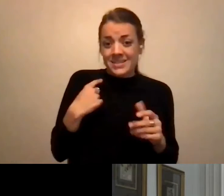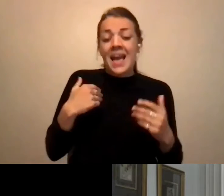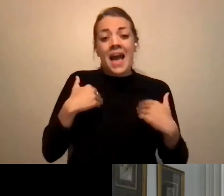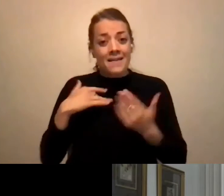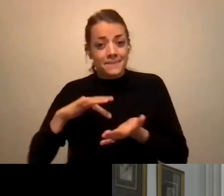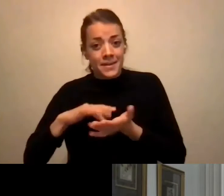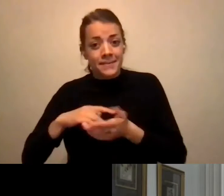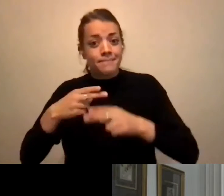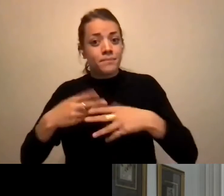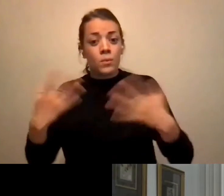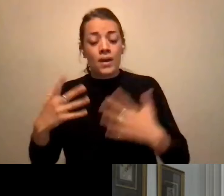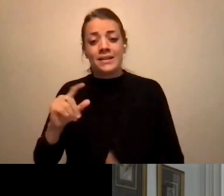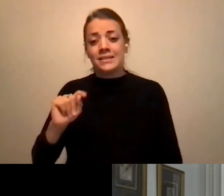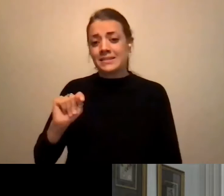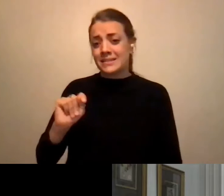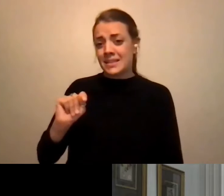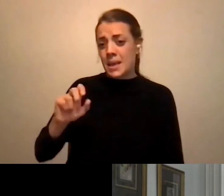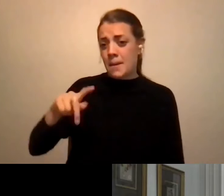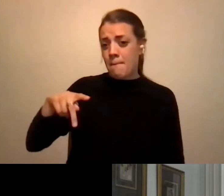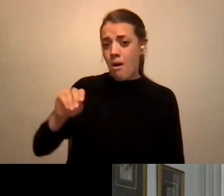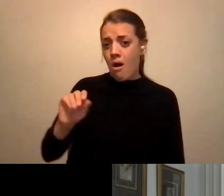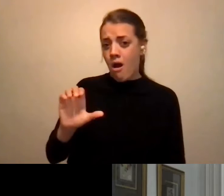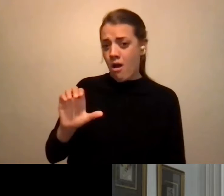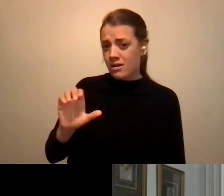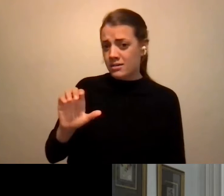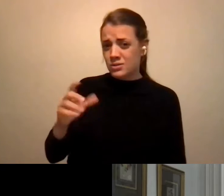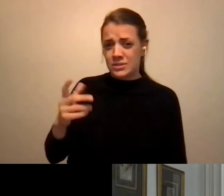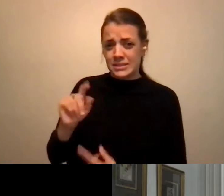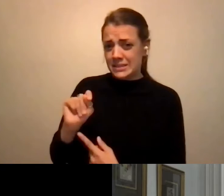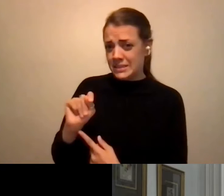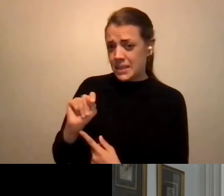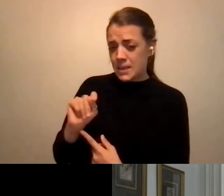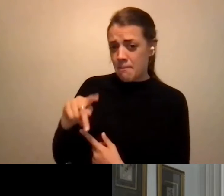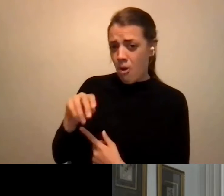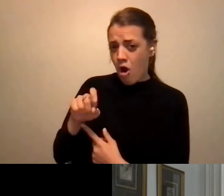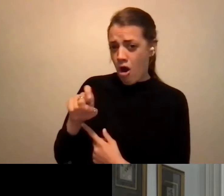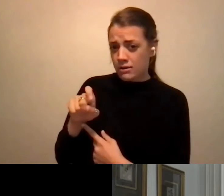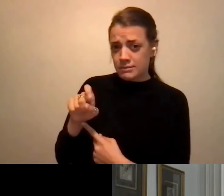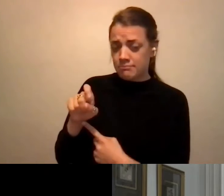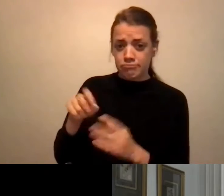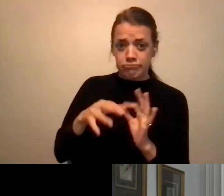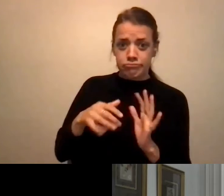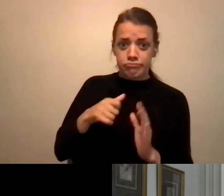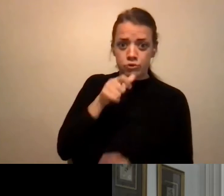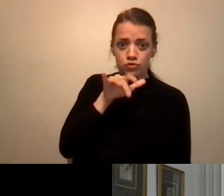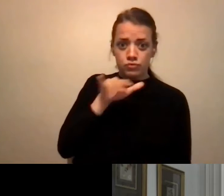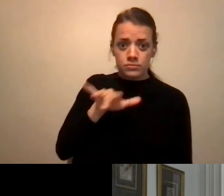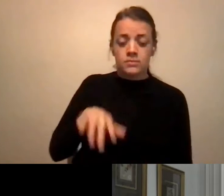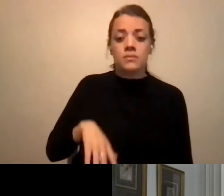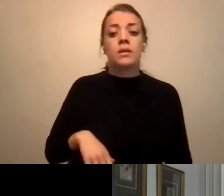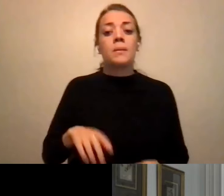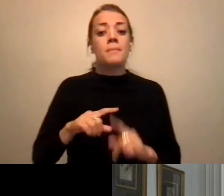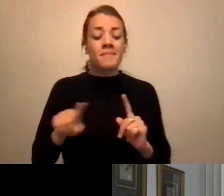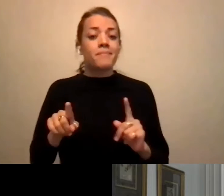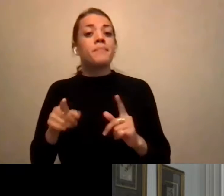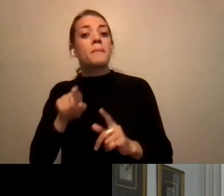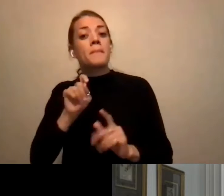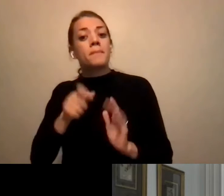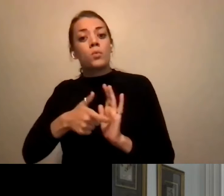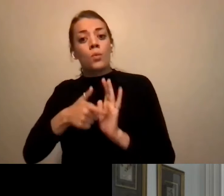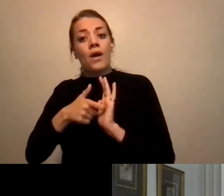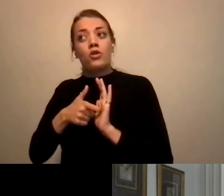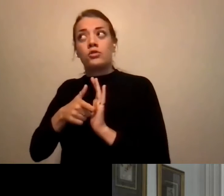access to. It requires that we apply to the CDC to get the medication. But